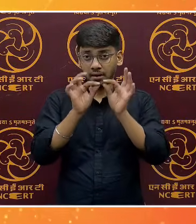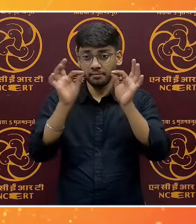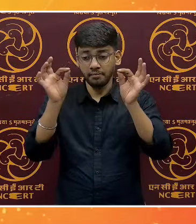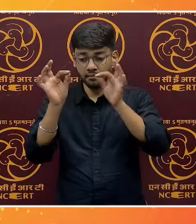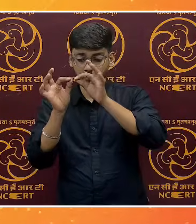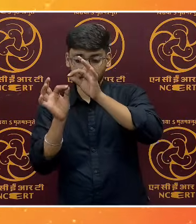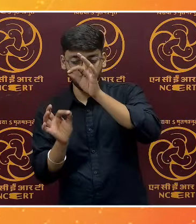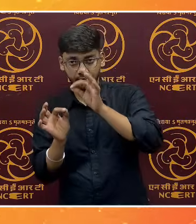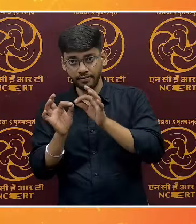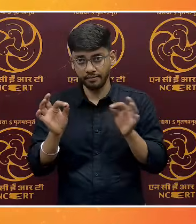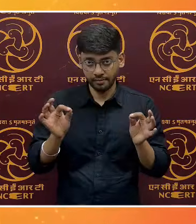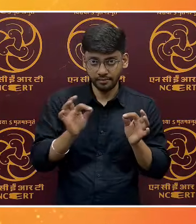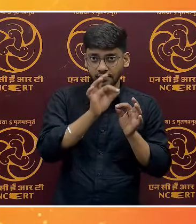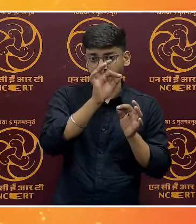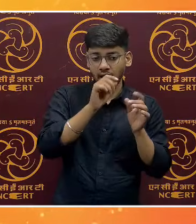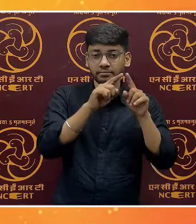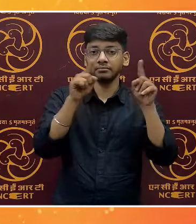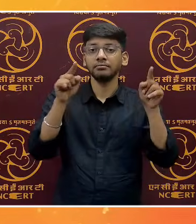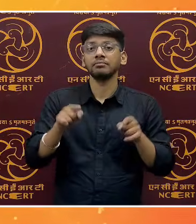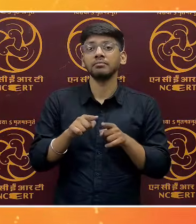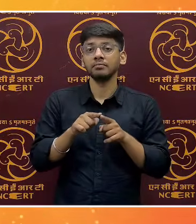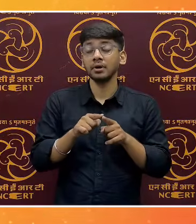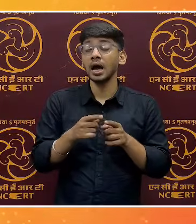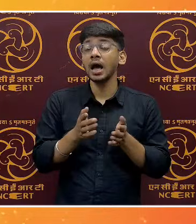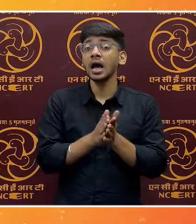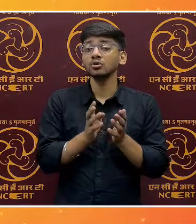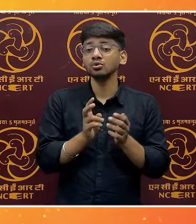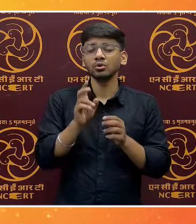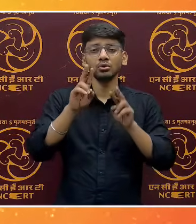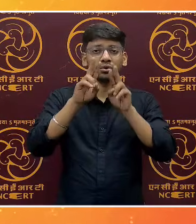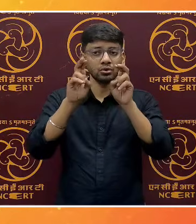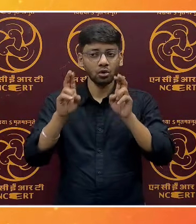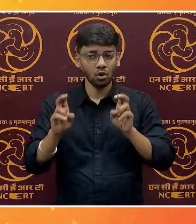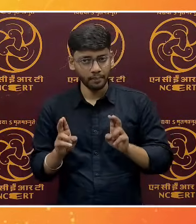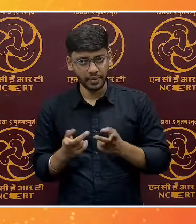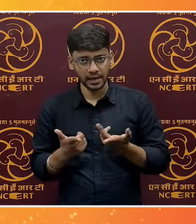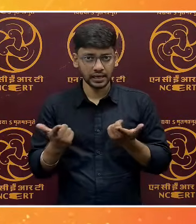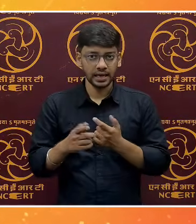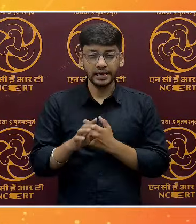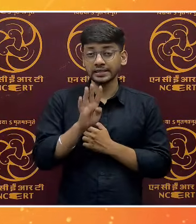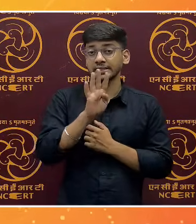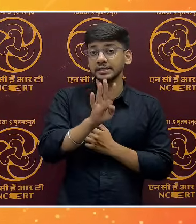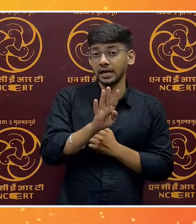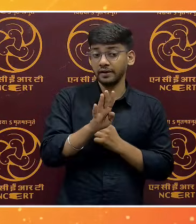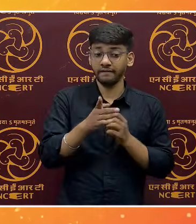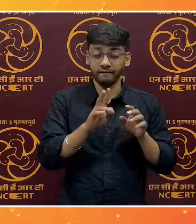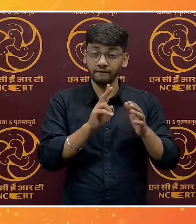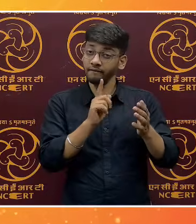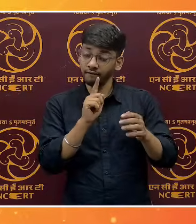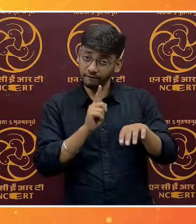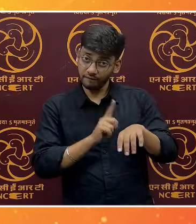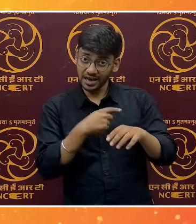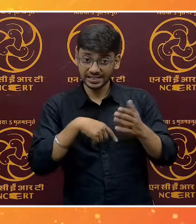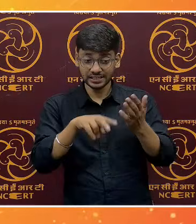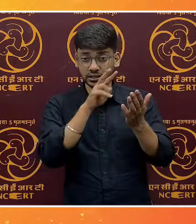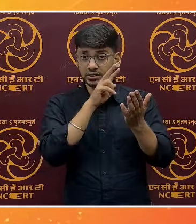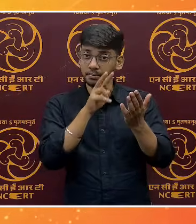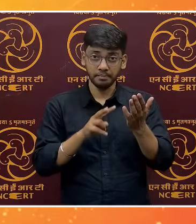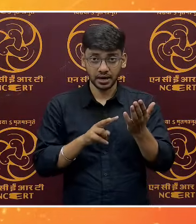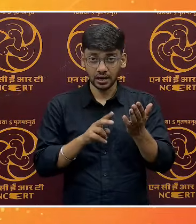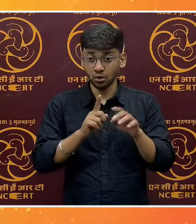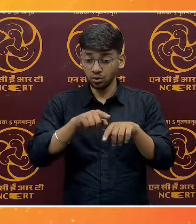rectangle. So we can see the content is categorized between 4 parts. First part is the theory part, second part is the